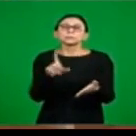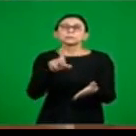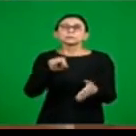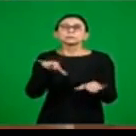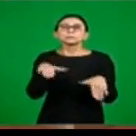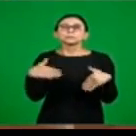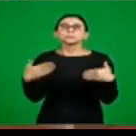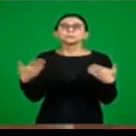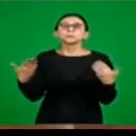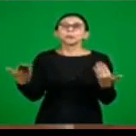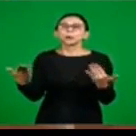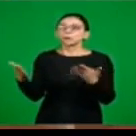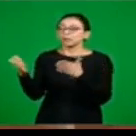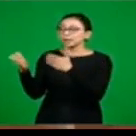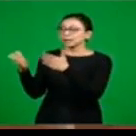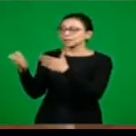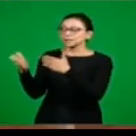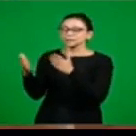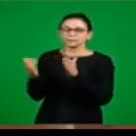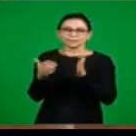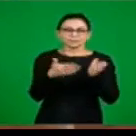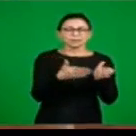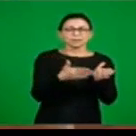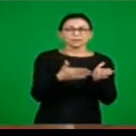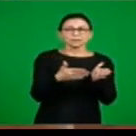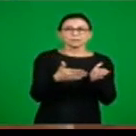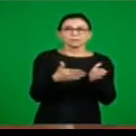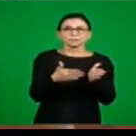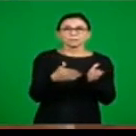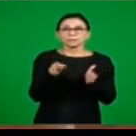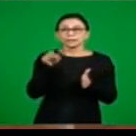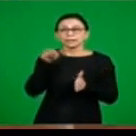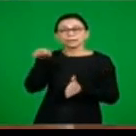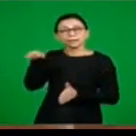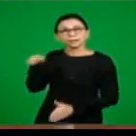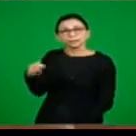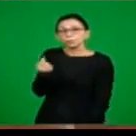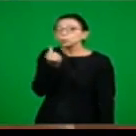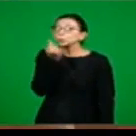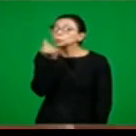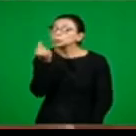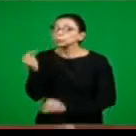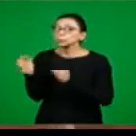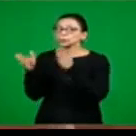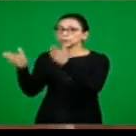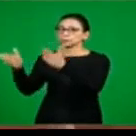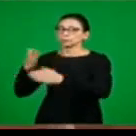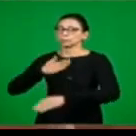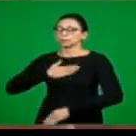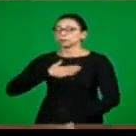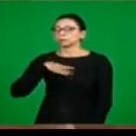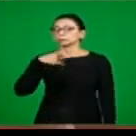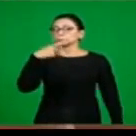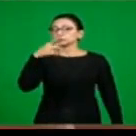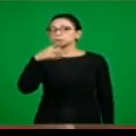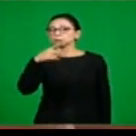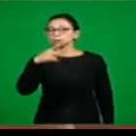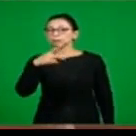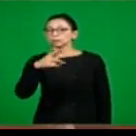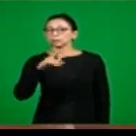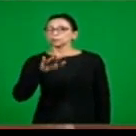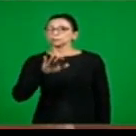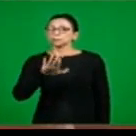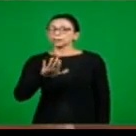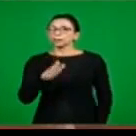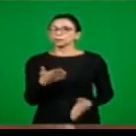But is this the path? No. This is one of the paths. This is your own path. It's my path. But